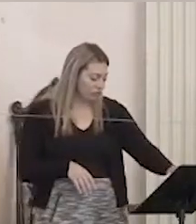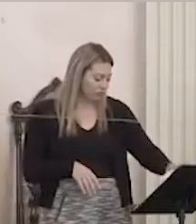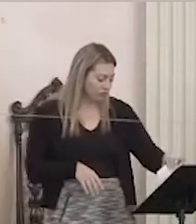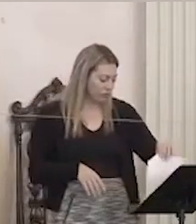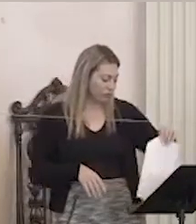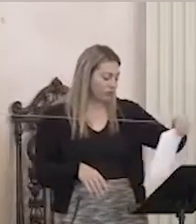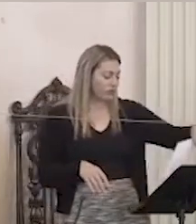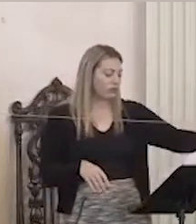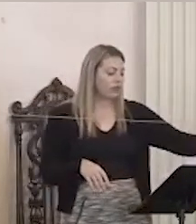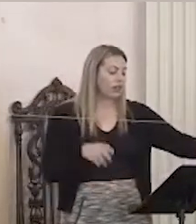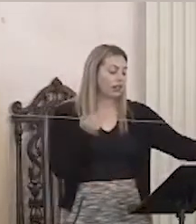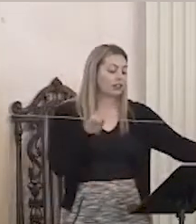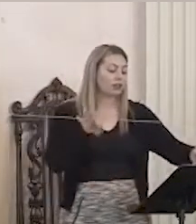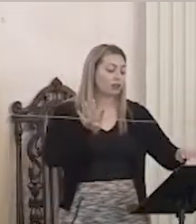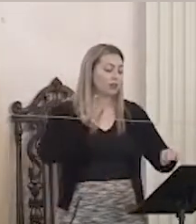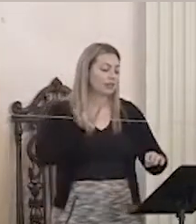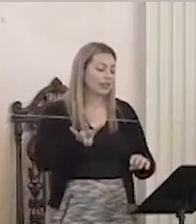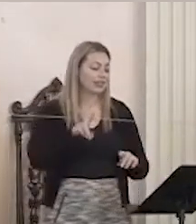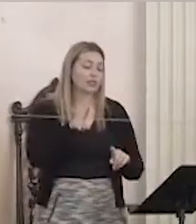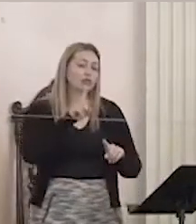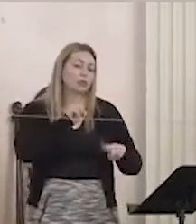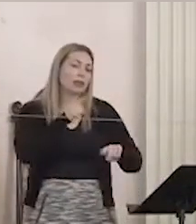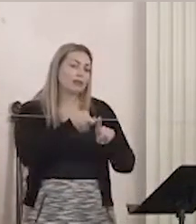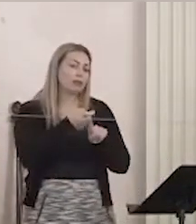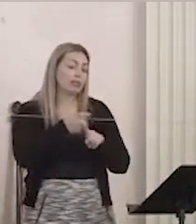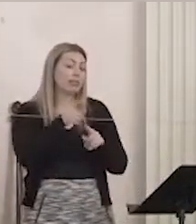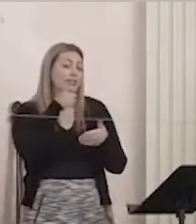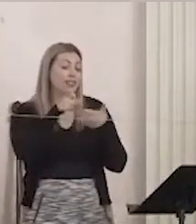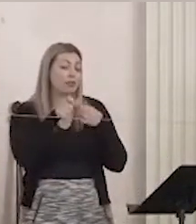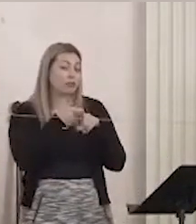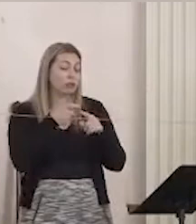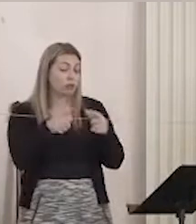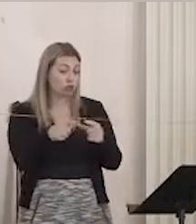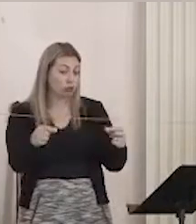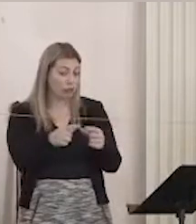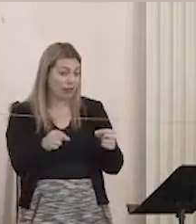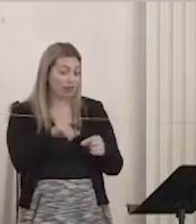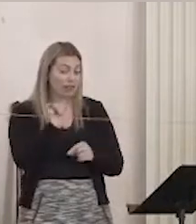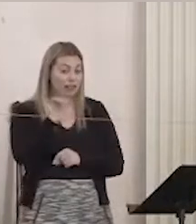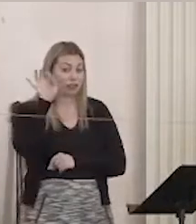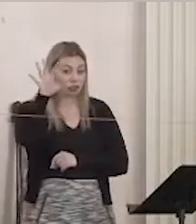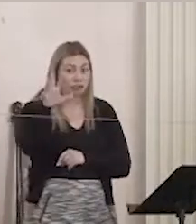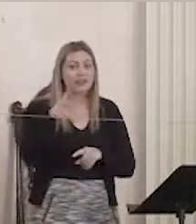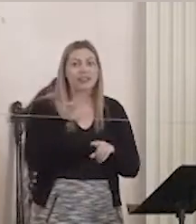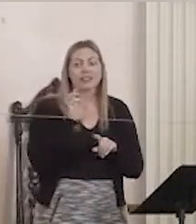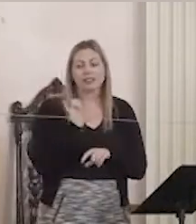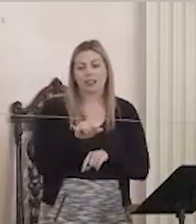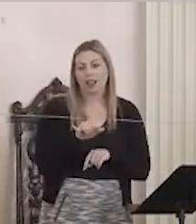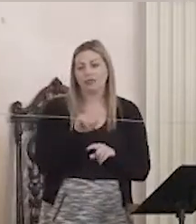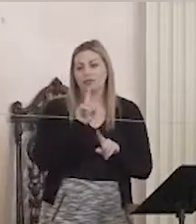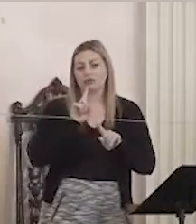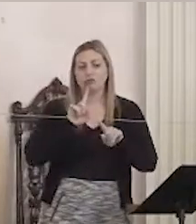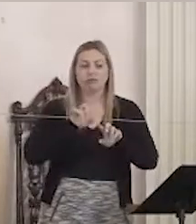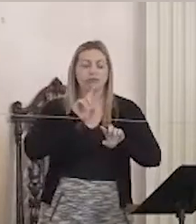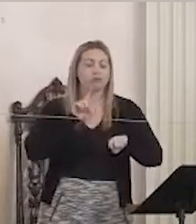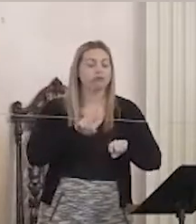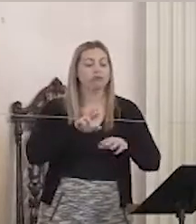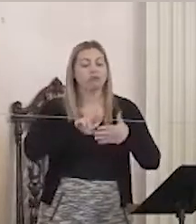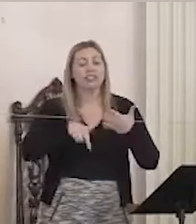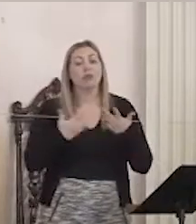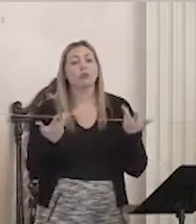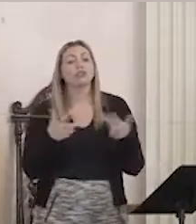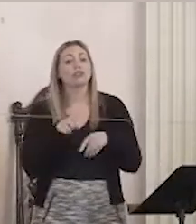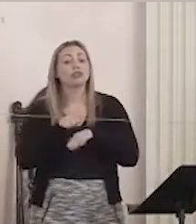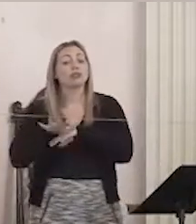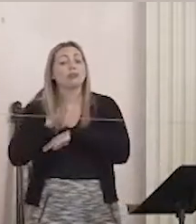in 1947, in his reply to a letter from Japan sermon, that resulted in a large shipment of